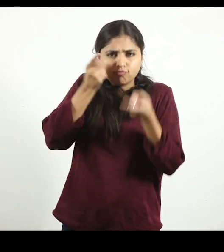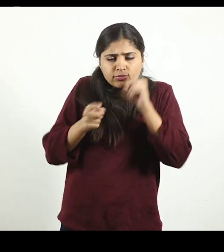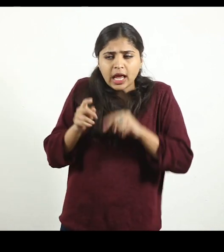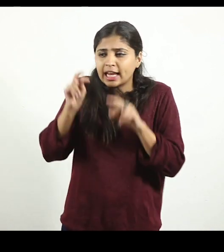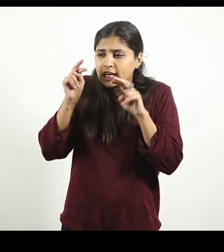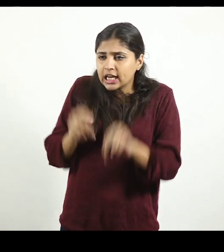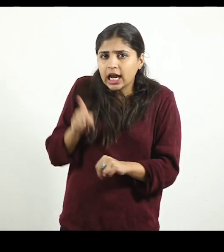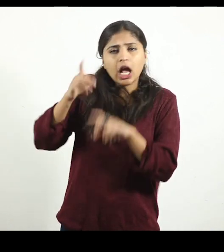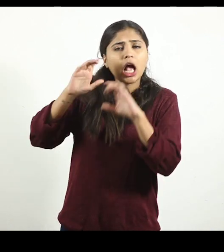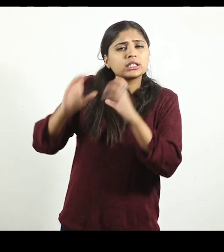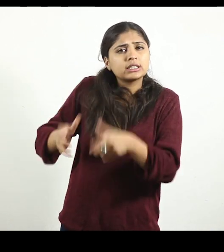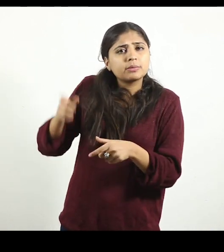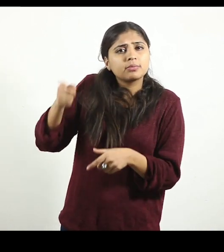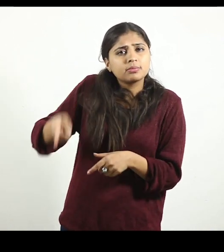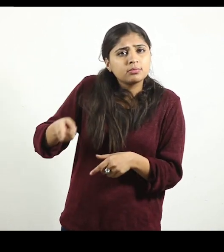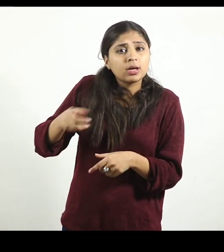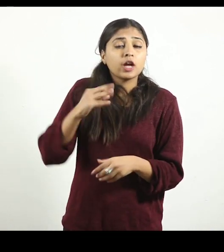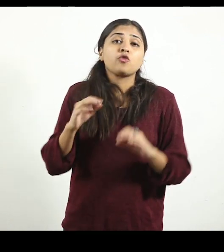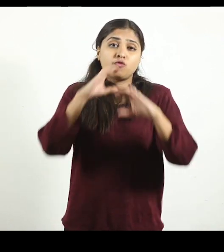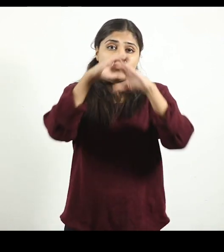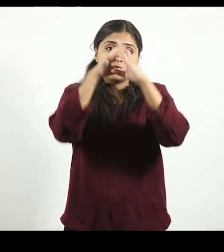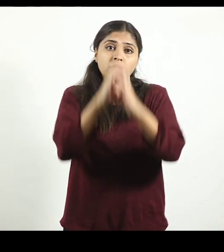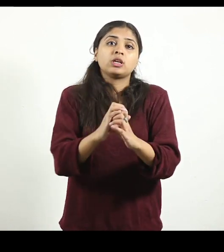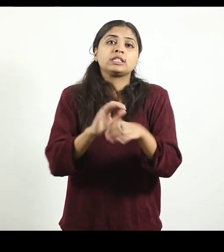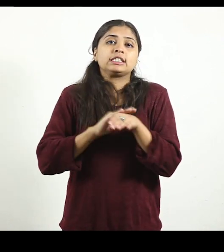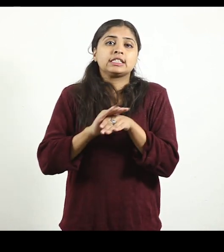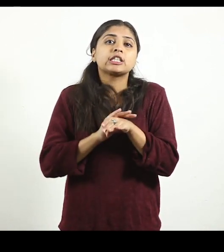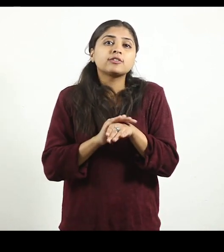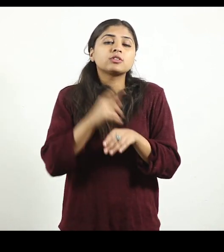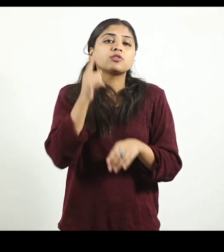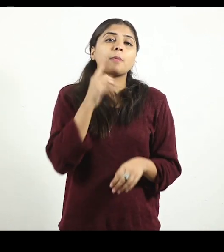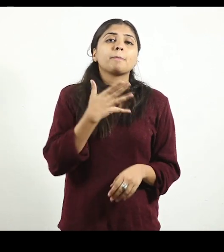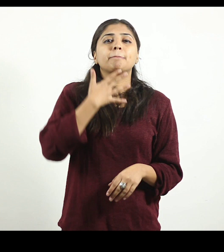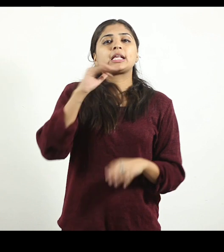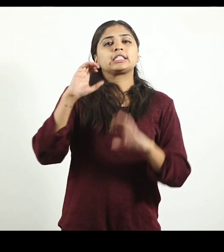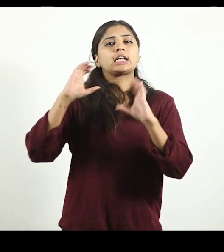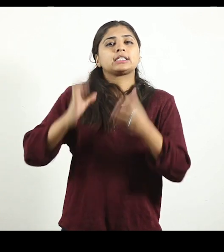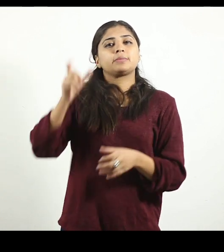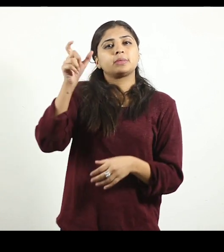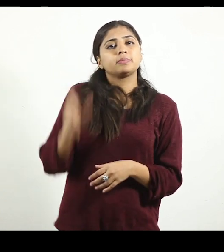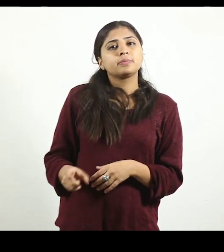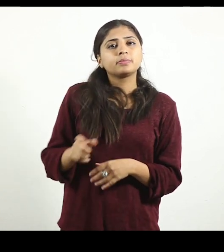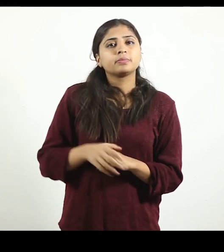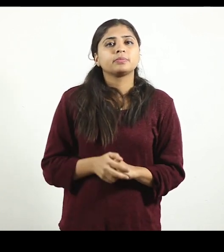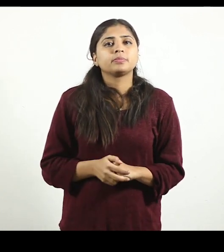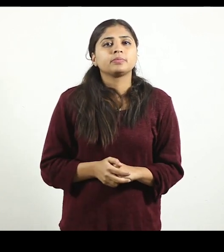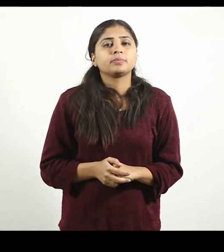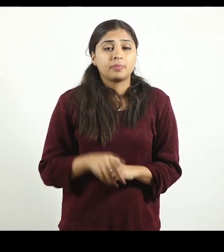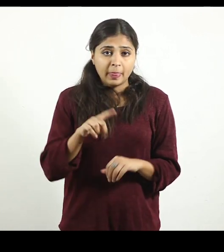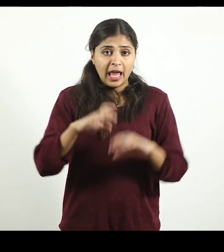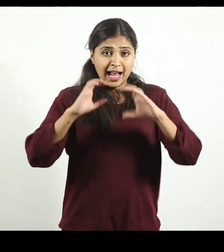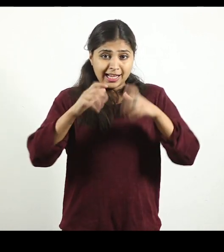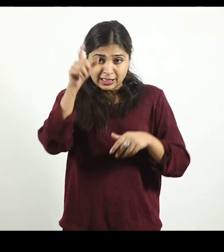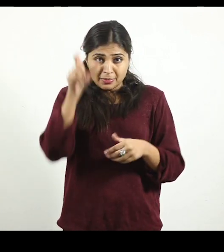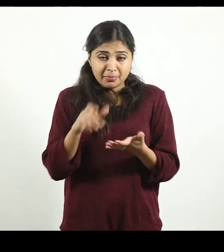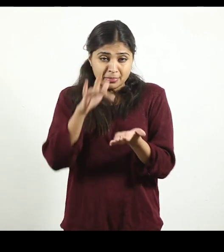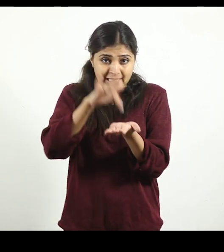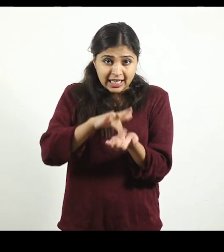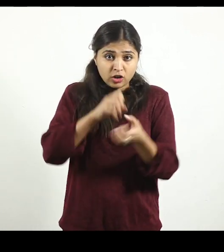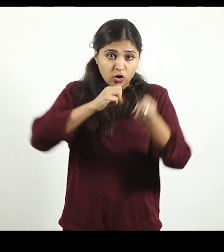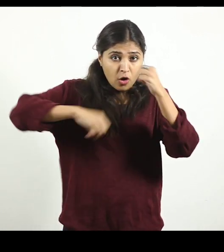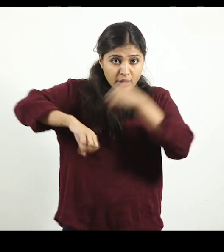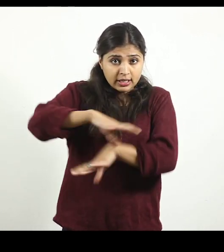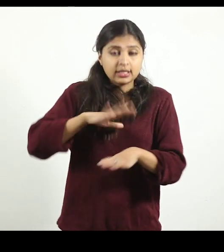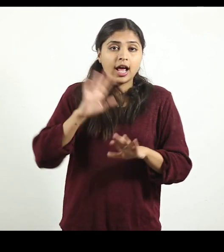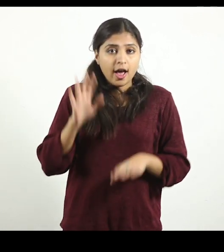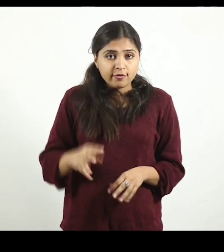needs of customer and then focusing on services for the best customer. A customer-centric organization has a